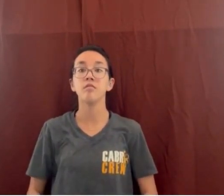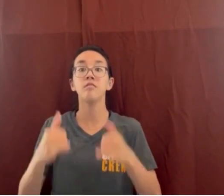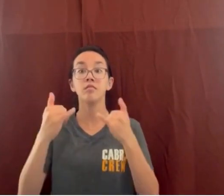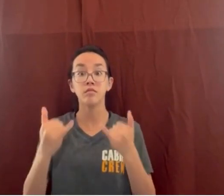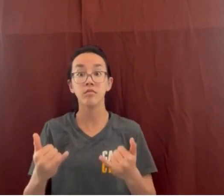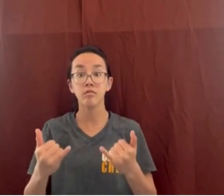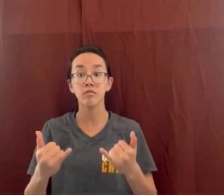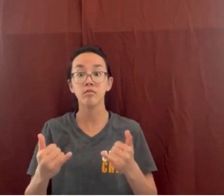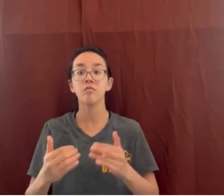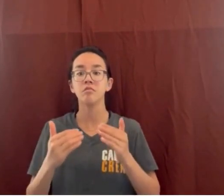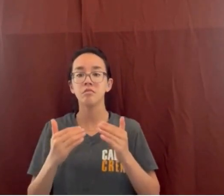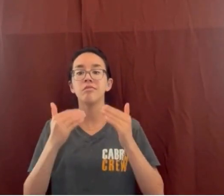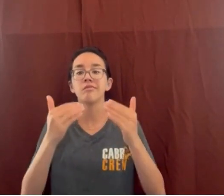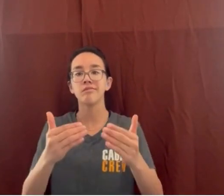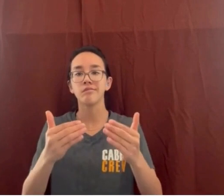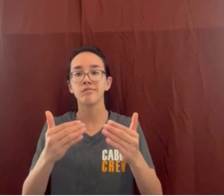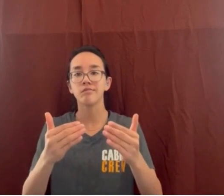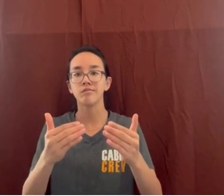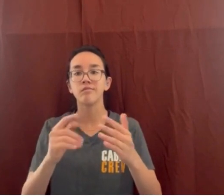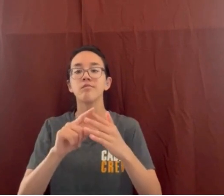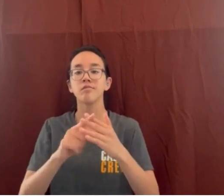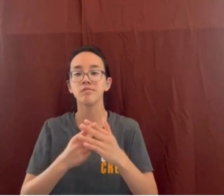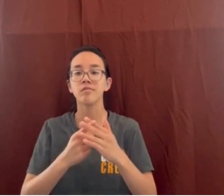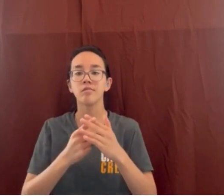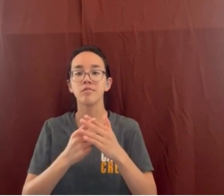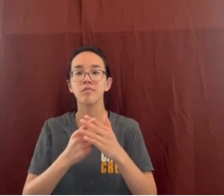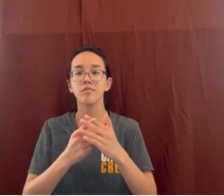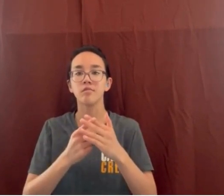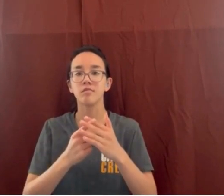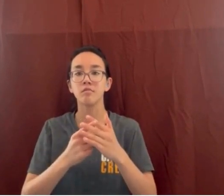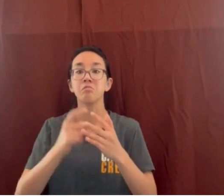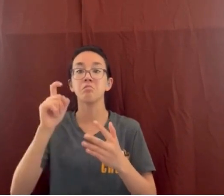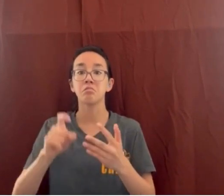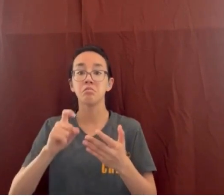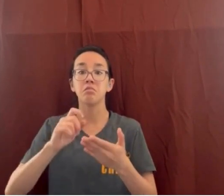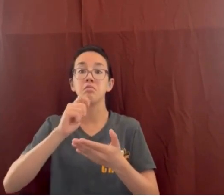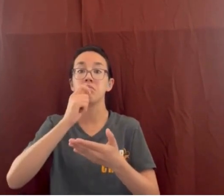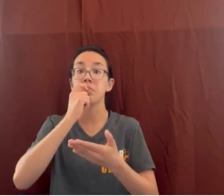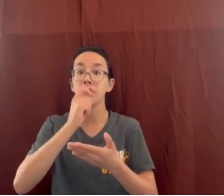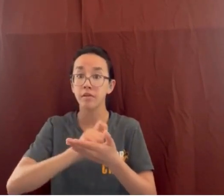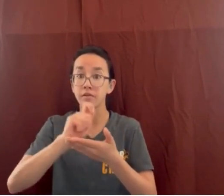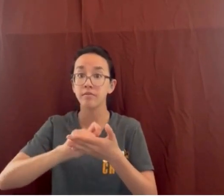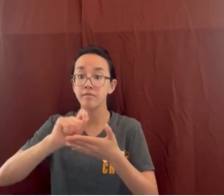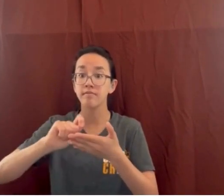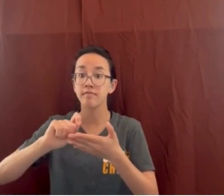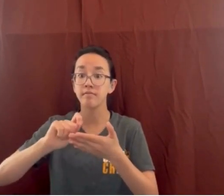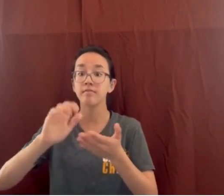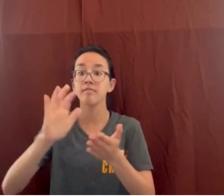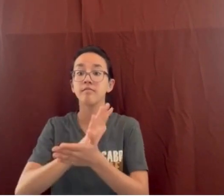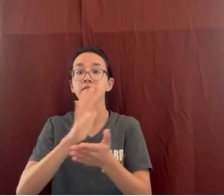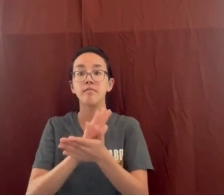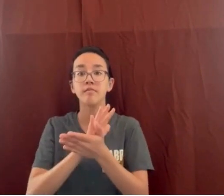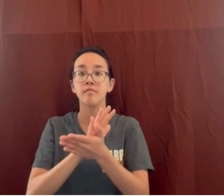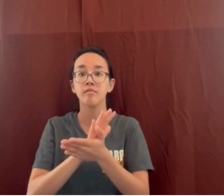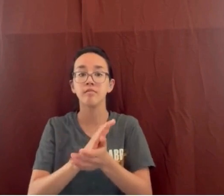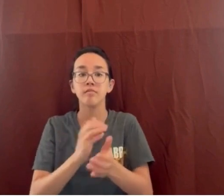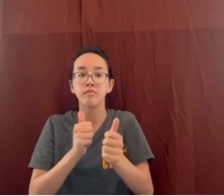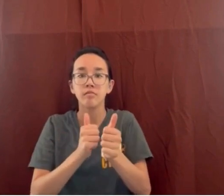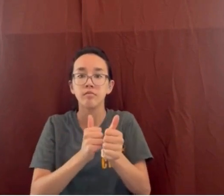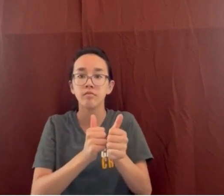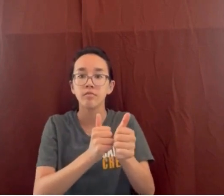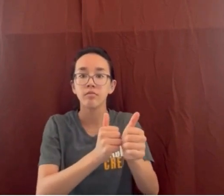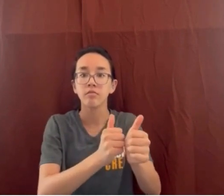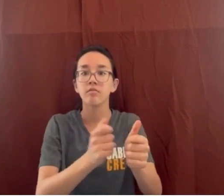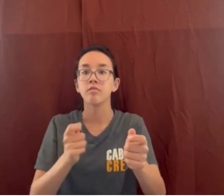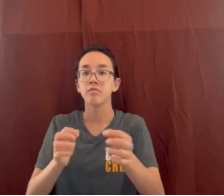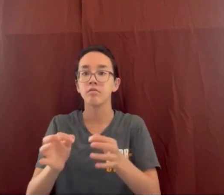intertidal organism and you are going to draw it. So let's get started. You'll need